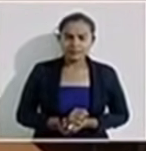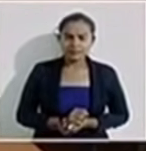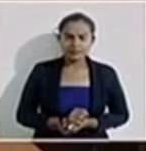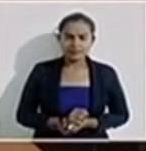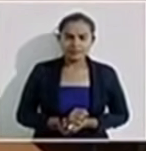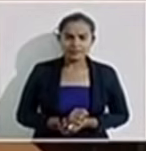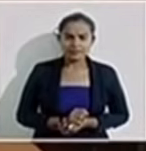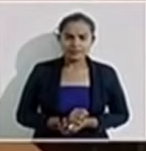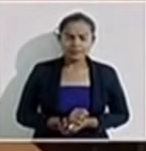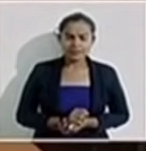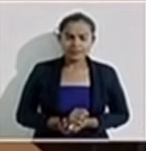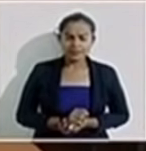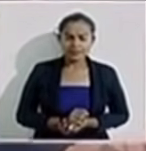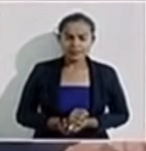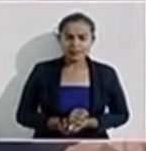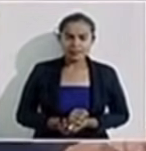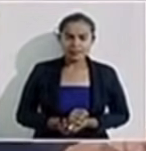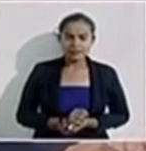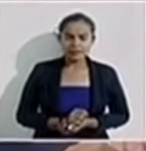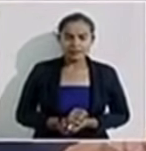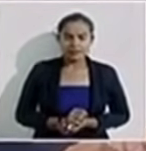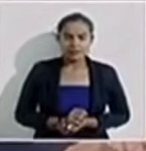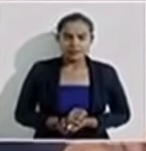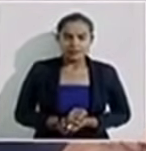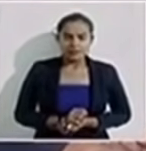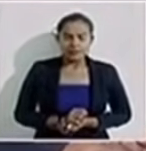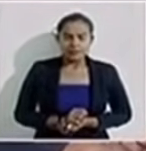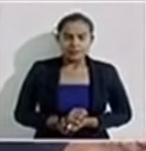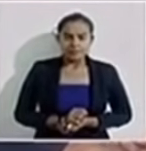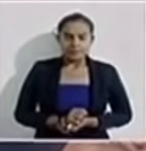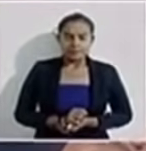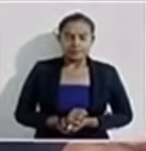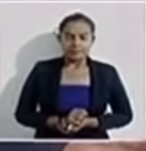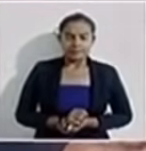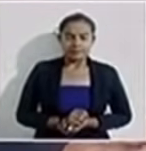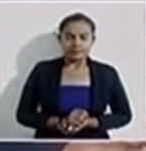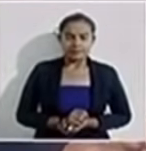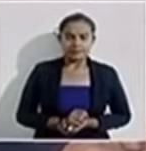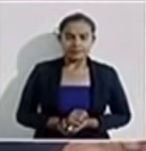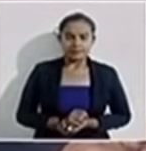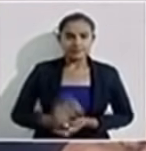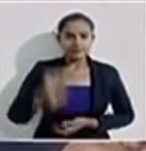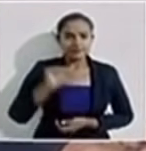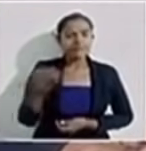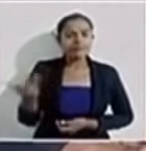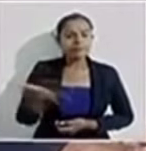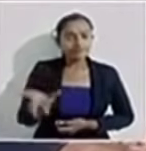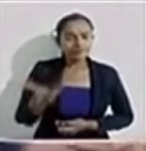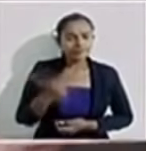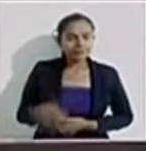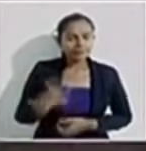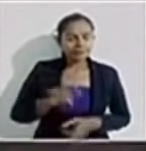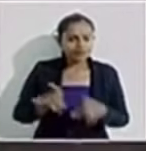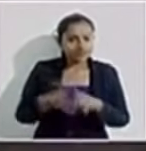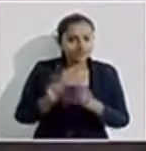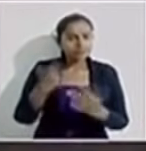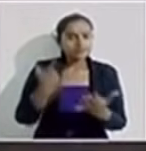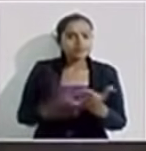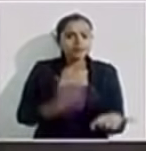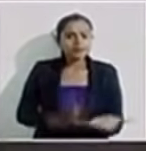from such unilateral measures. What happened to the forensic audit report which probed the alleged frauds